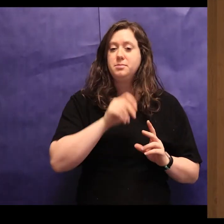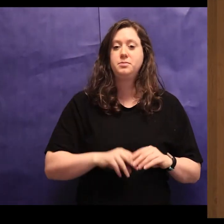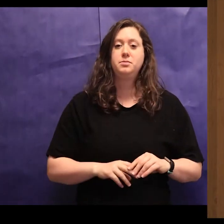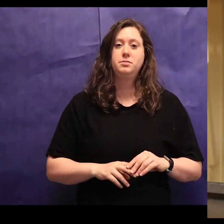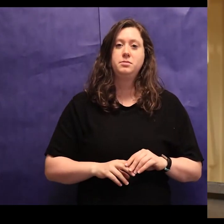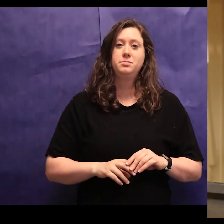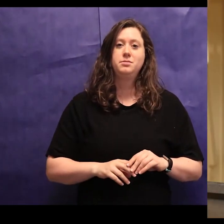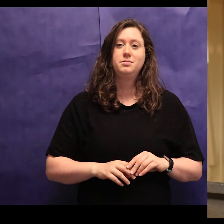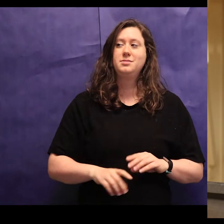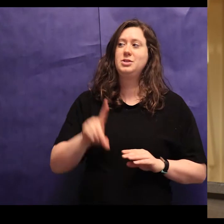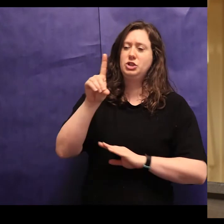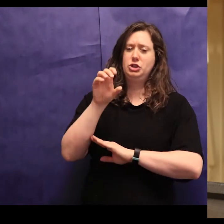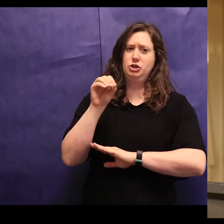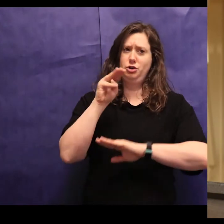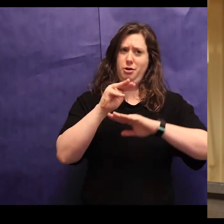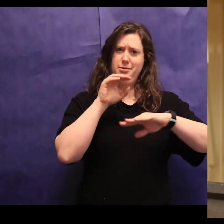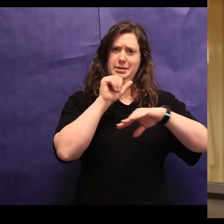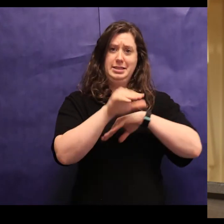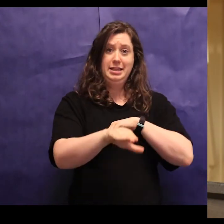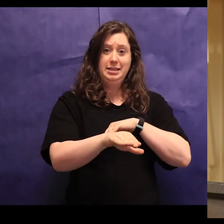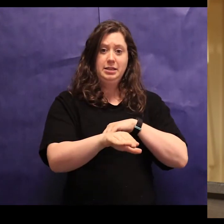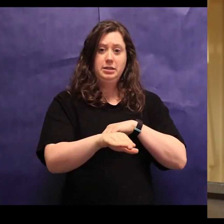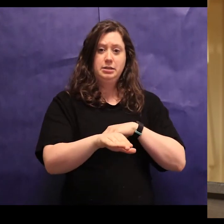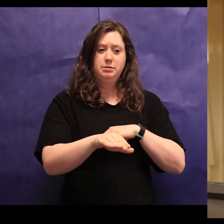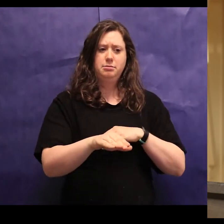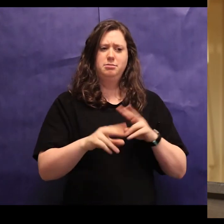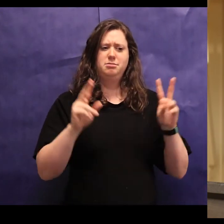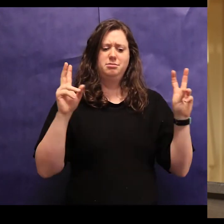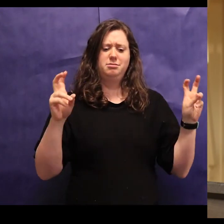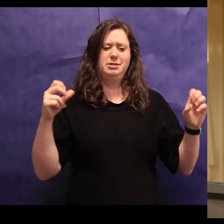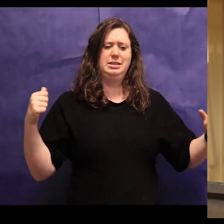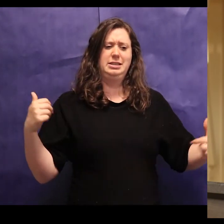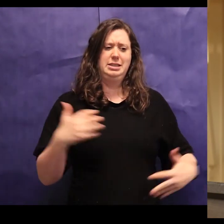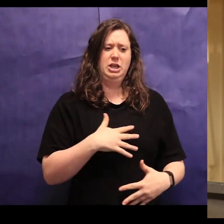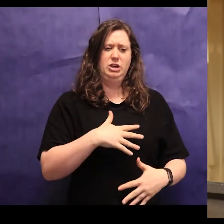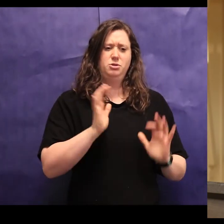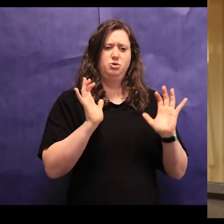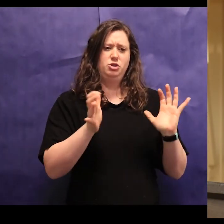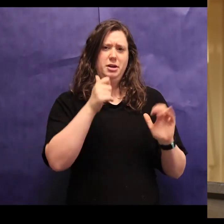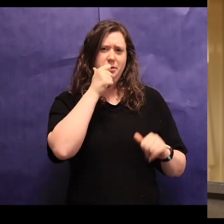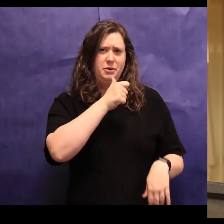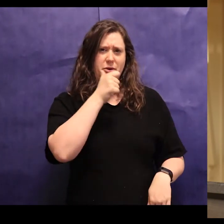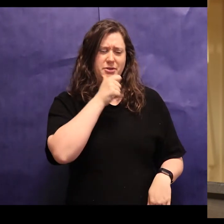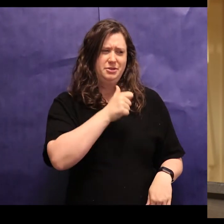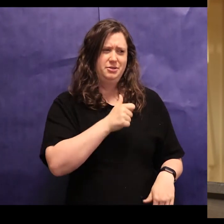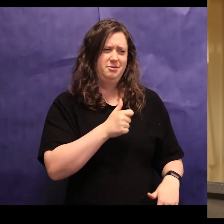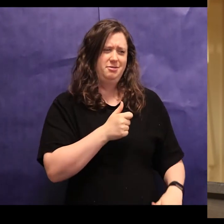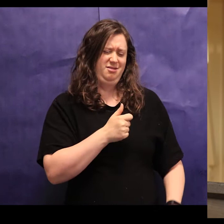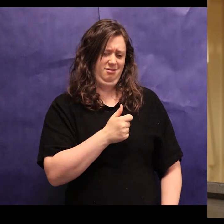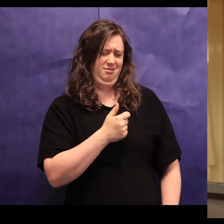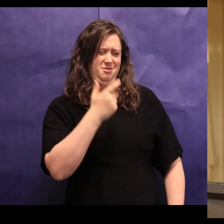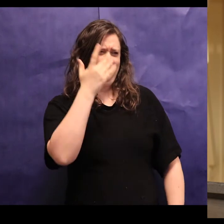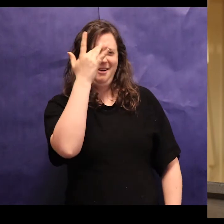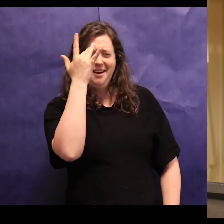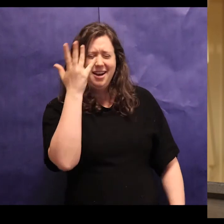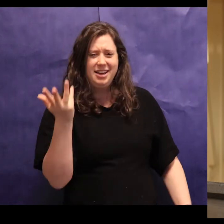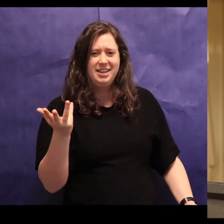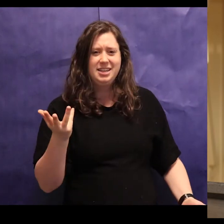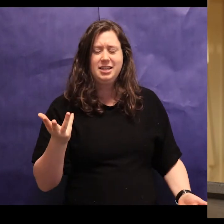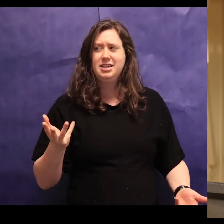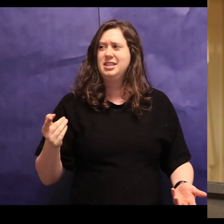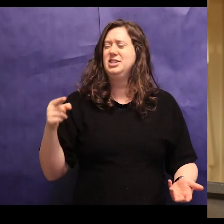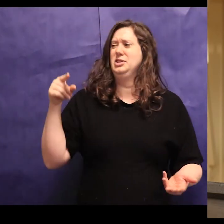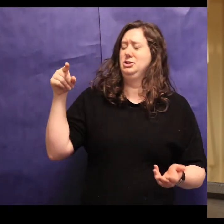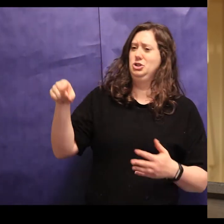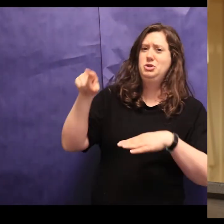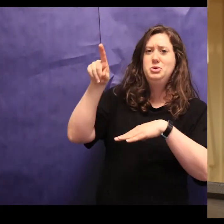Shhh. From Dom, we have scared to talk to girls. Why man, why? Is it more like